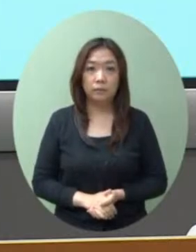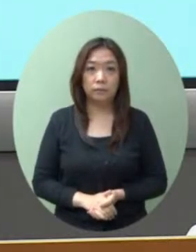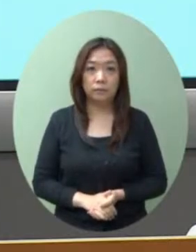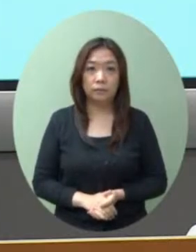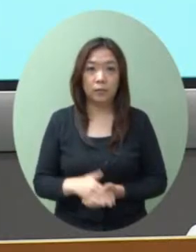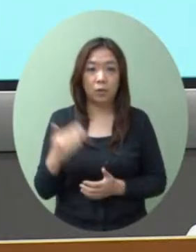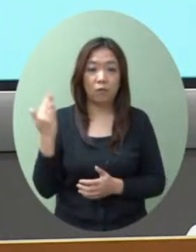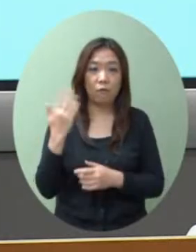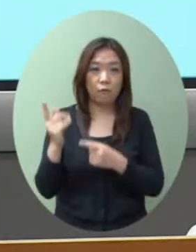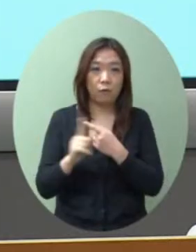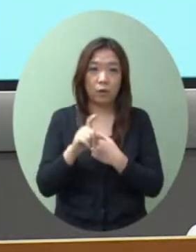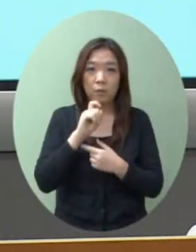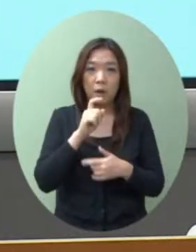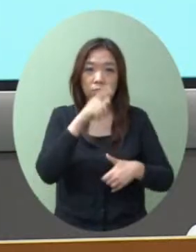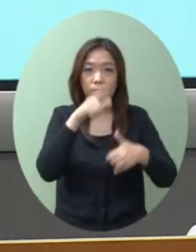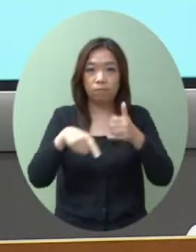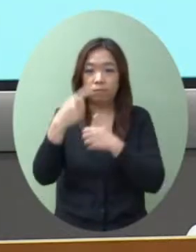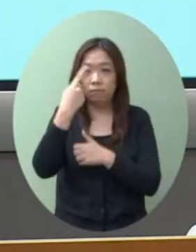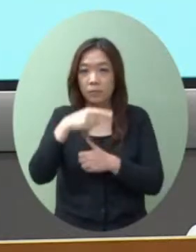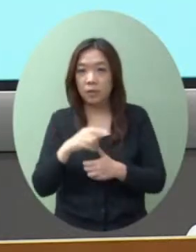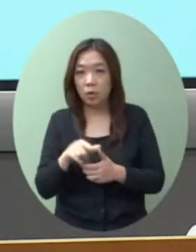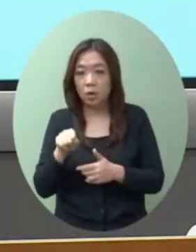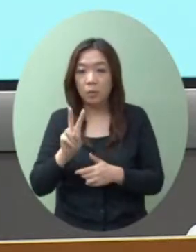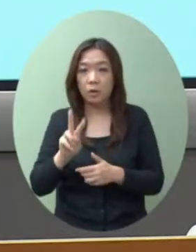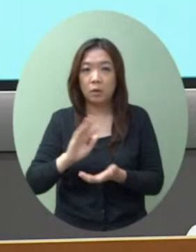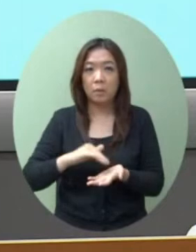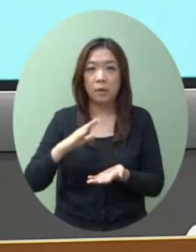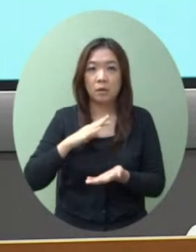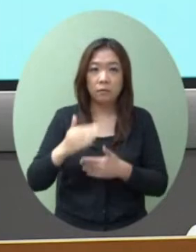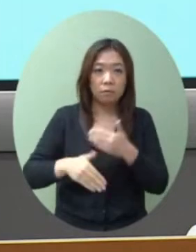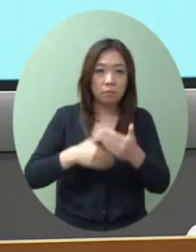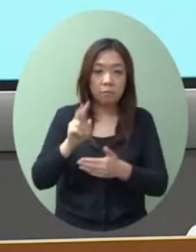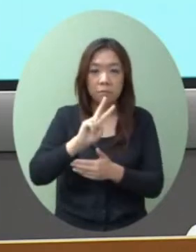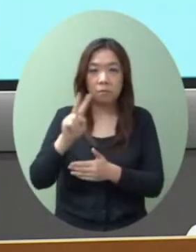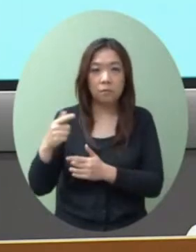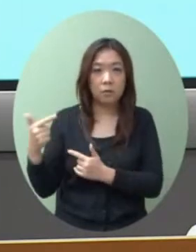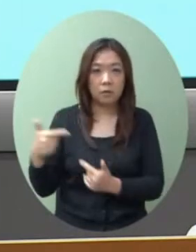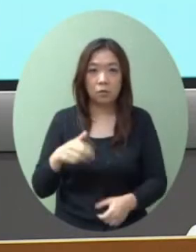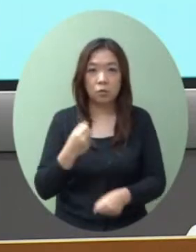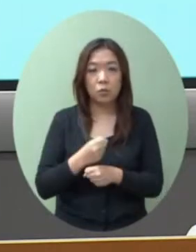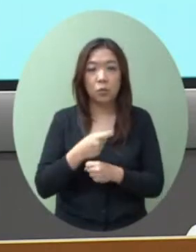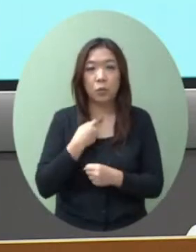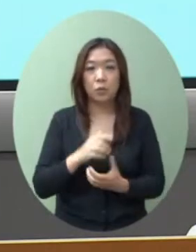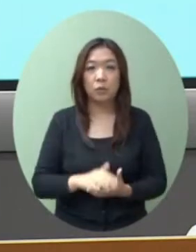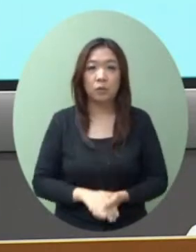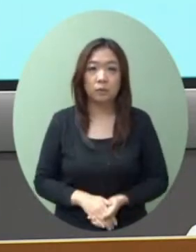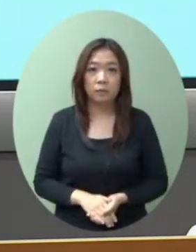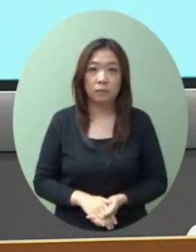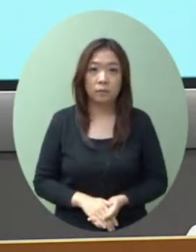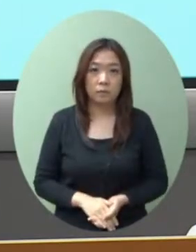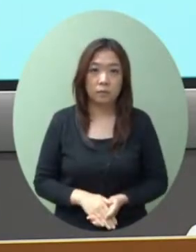situation. But one message I want to tell is that